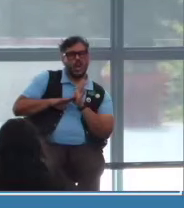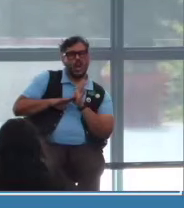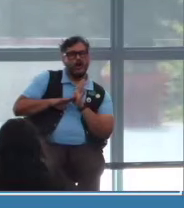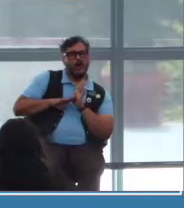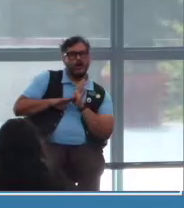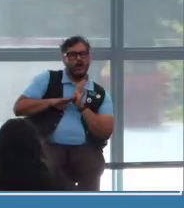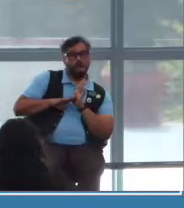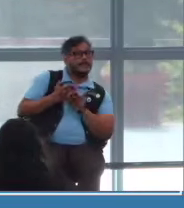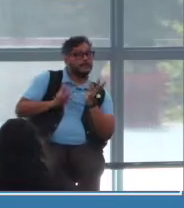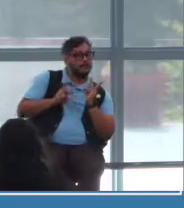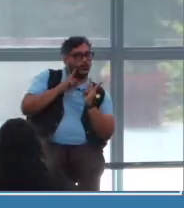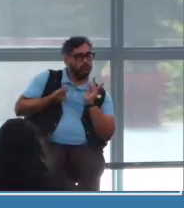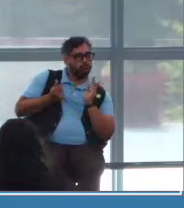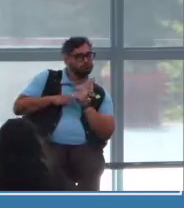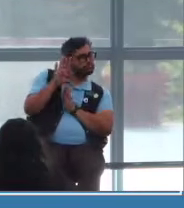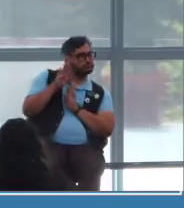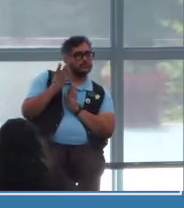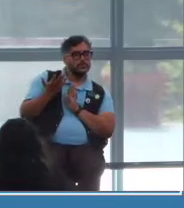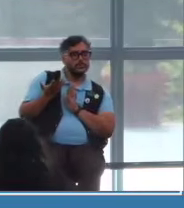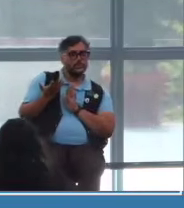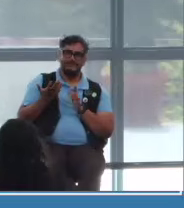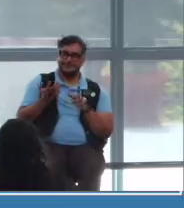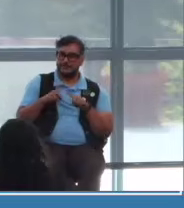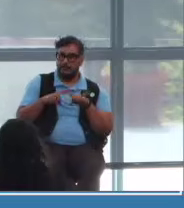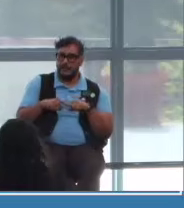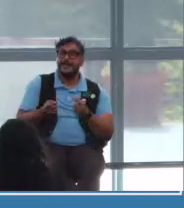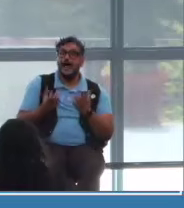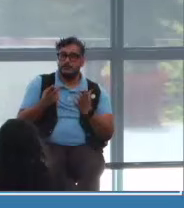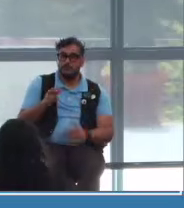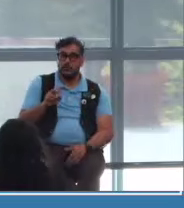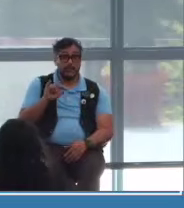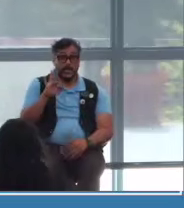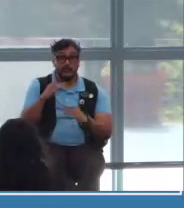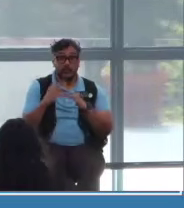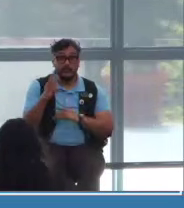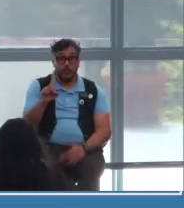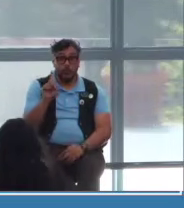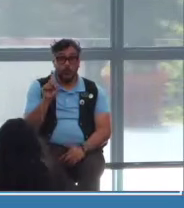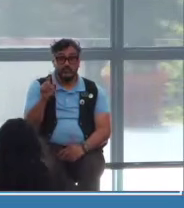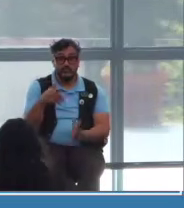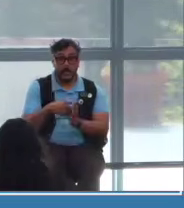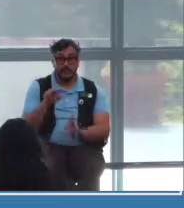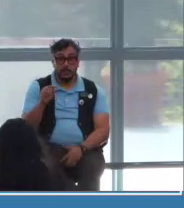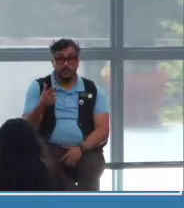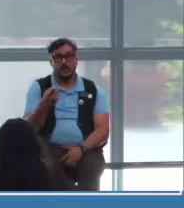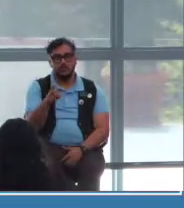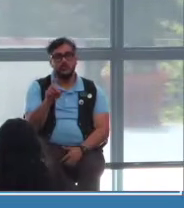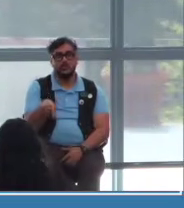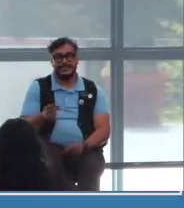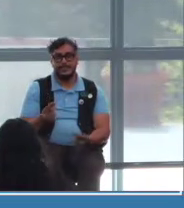on quantitation of the protein. If it's over, let's say, 1,000 milligrams, you probably need